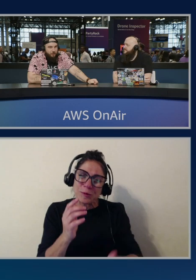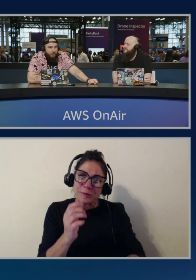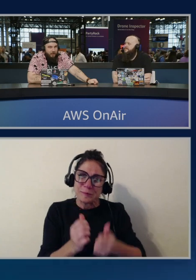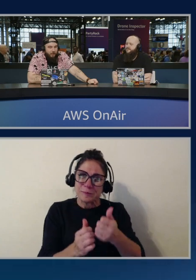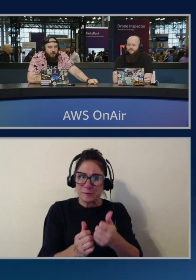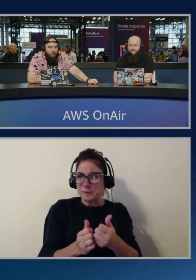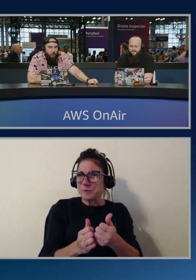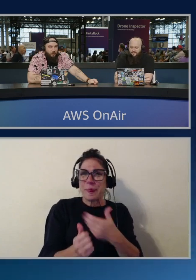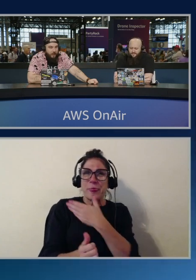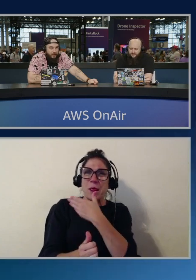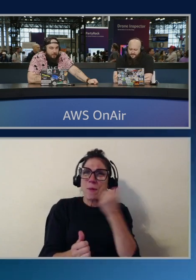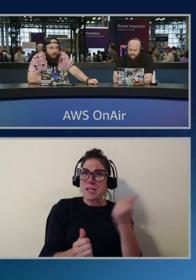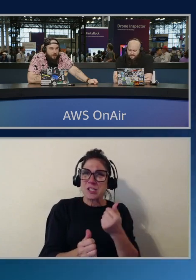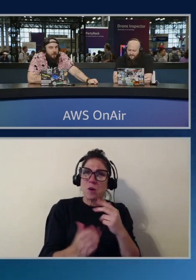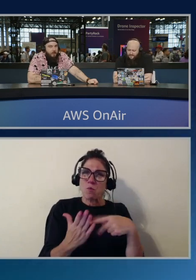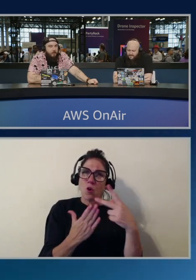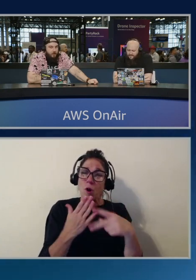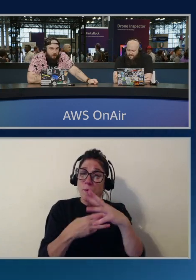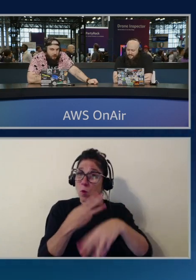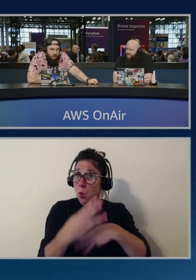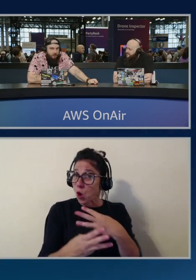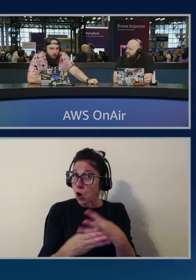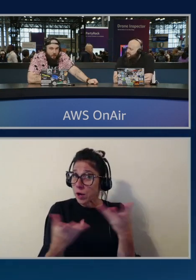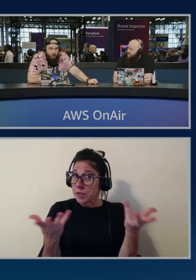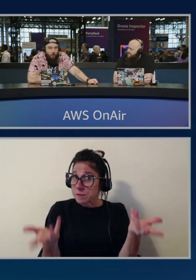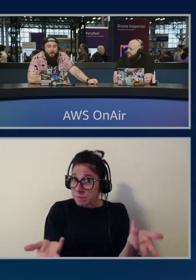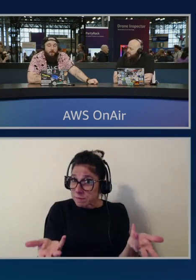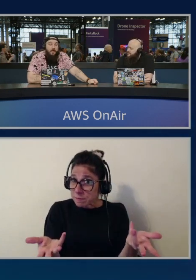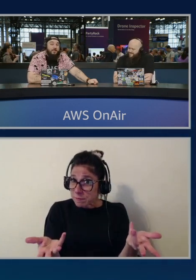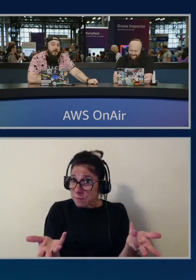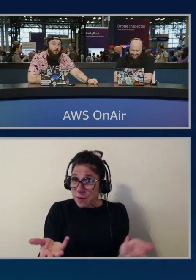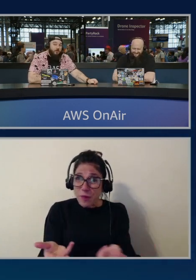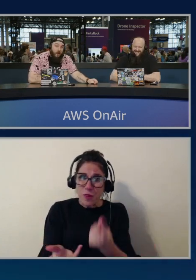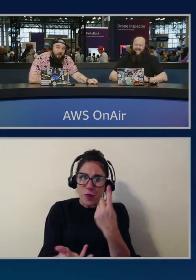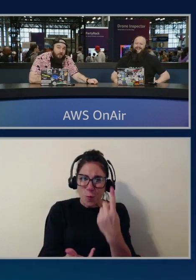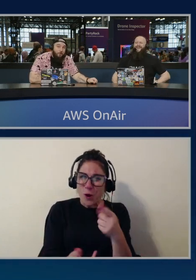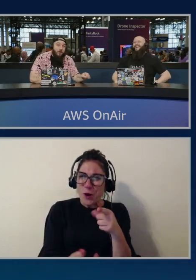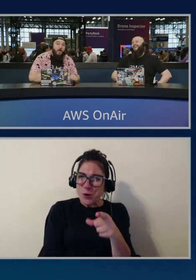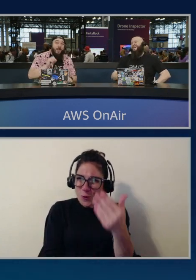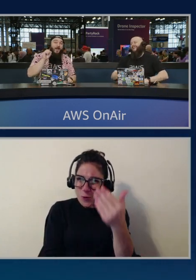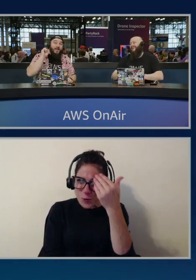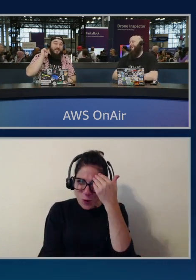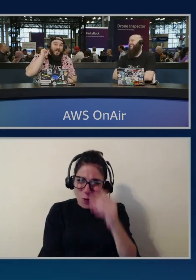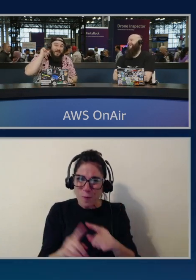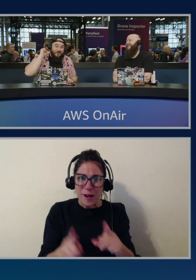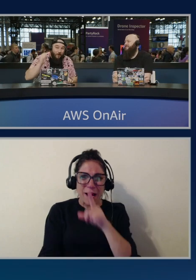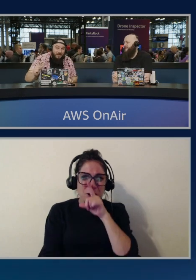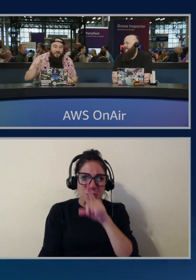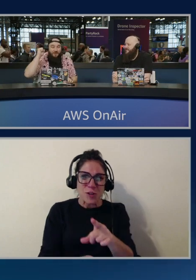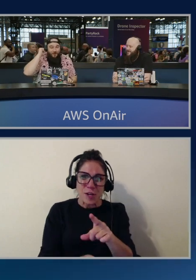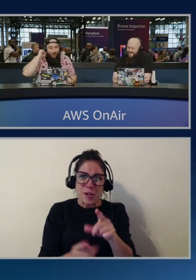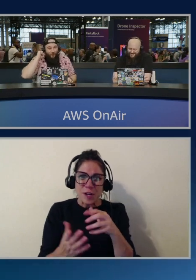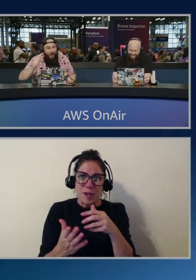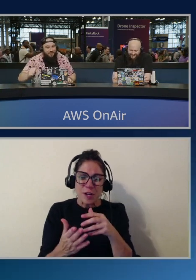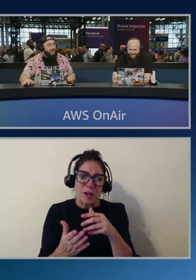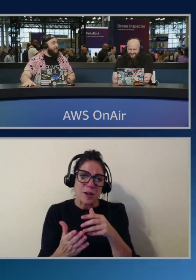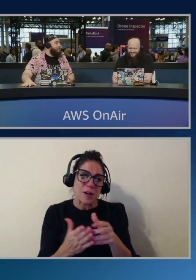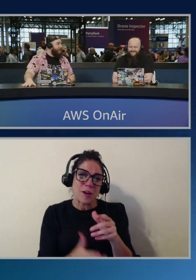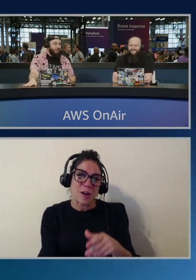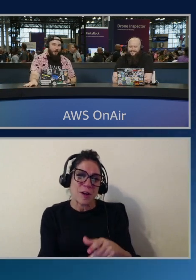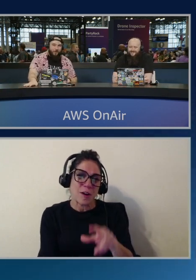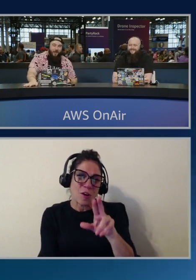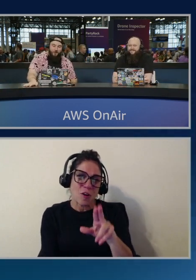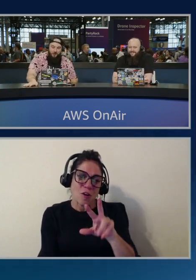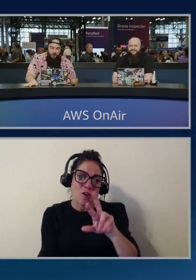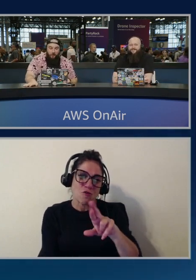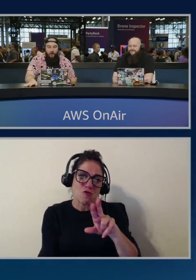The objectively best programming language in the world is the one you know, but it's actually Rust. It is Rust. I'm waiting for this. Rust is the